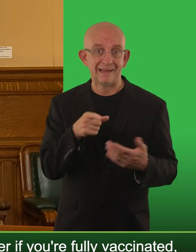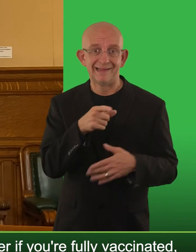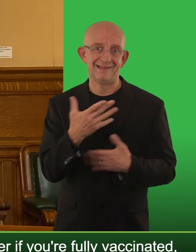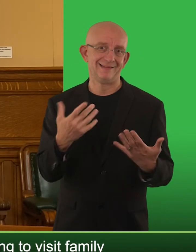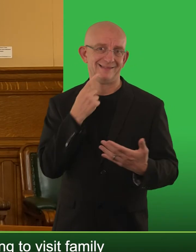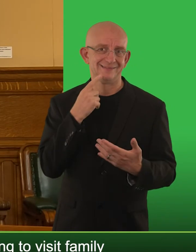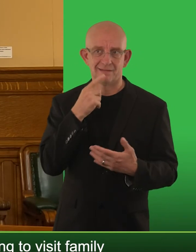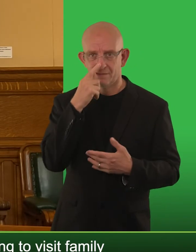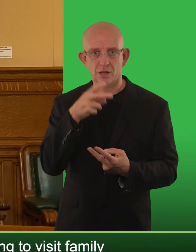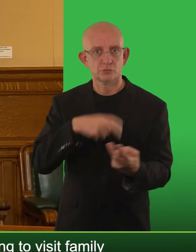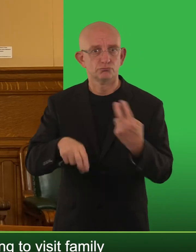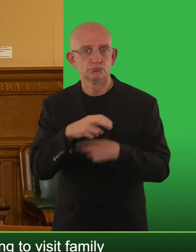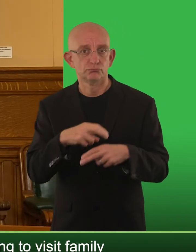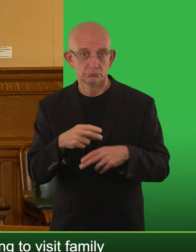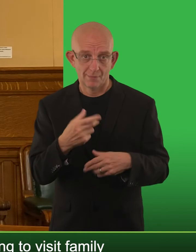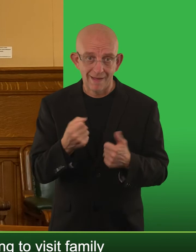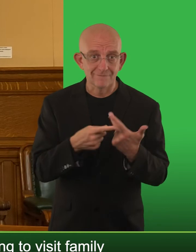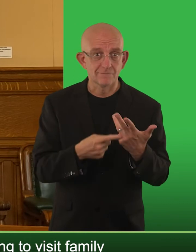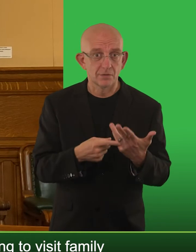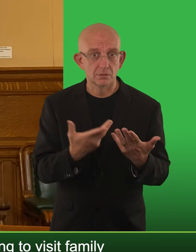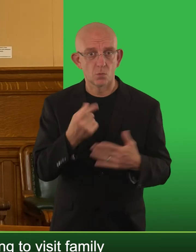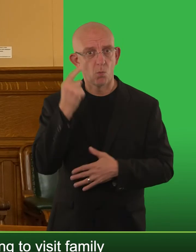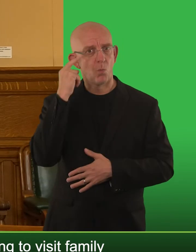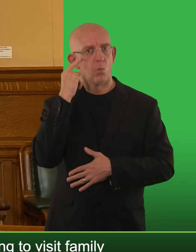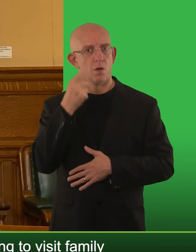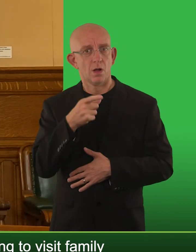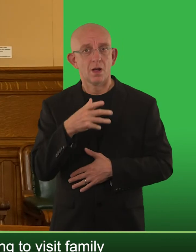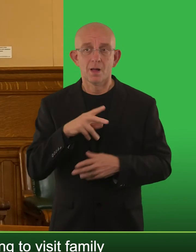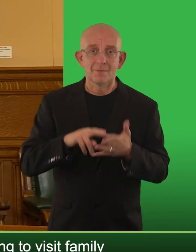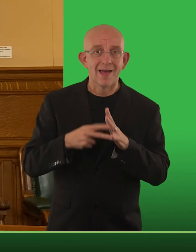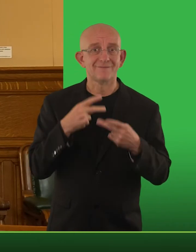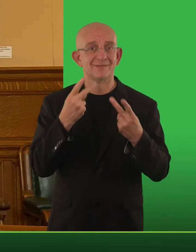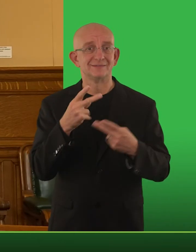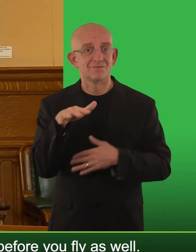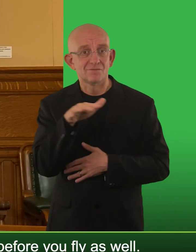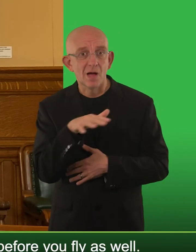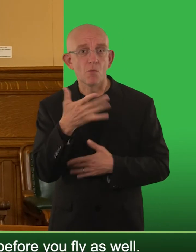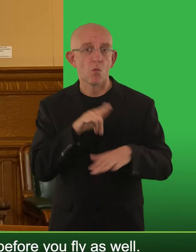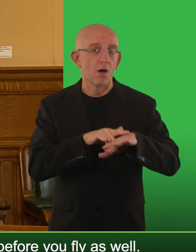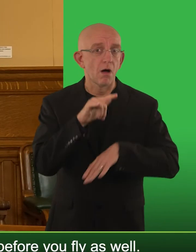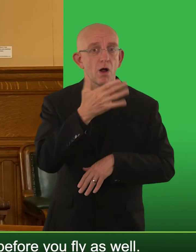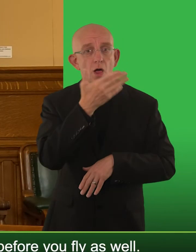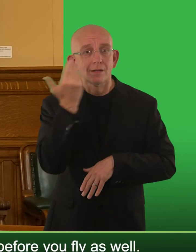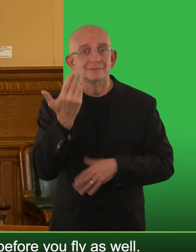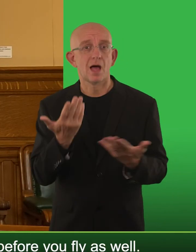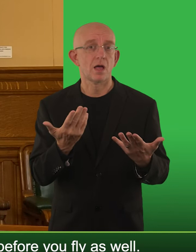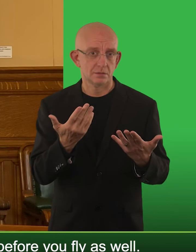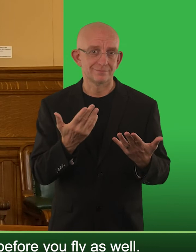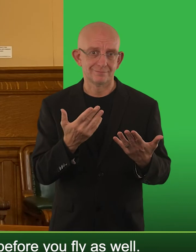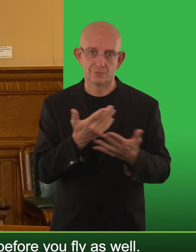fully vaccinated, so bear that in mind if you're planning to visit family or jetting off anywhere for the summer break. A lot of places still